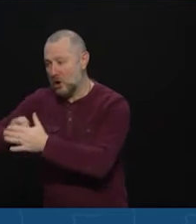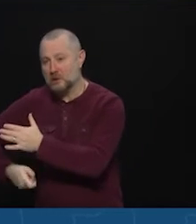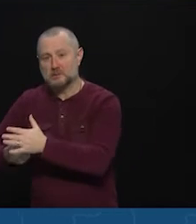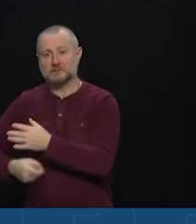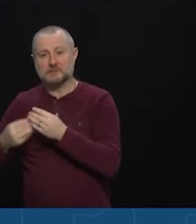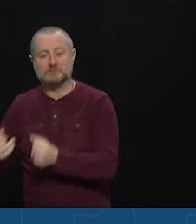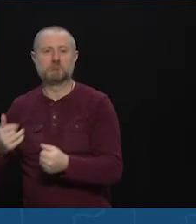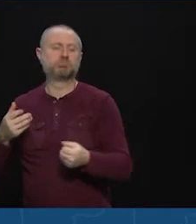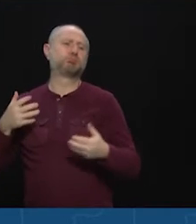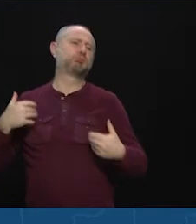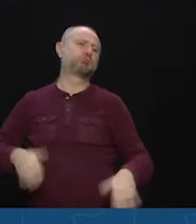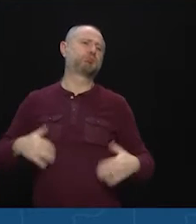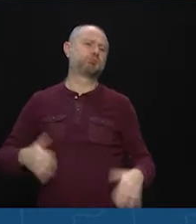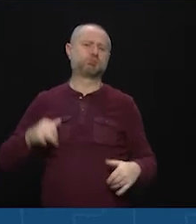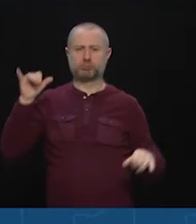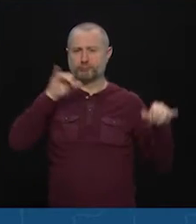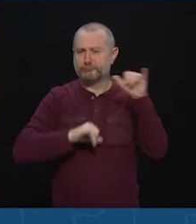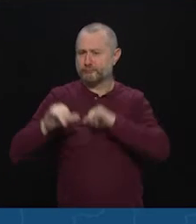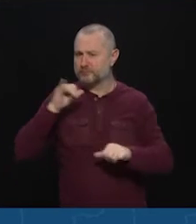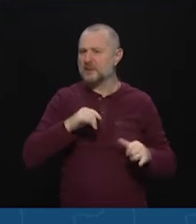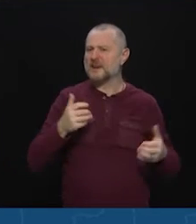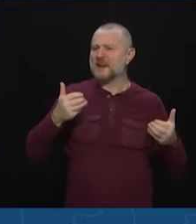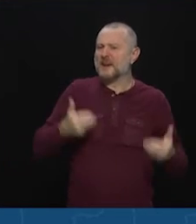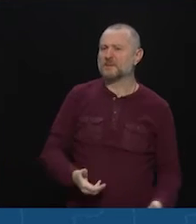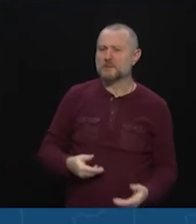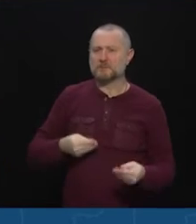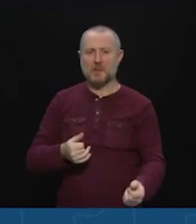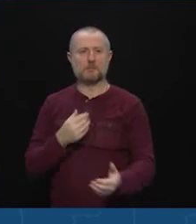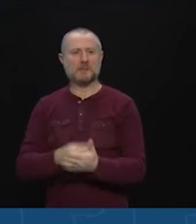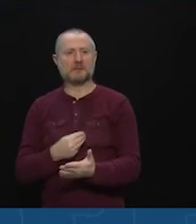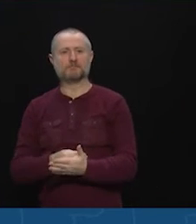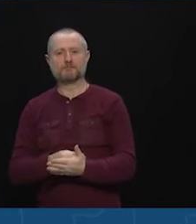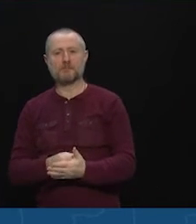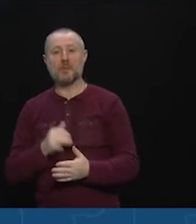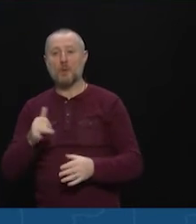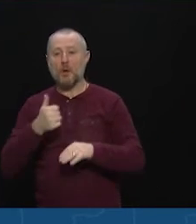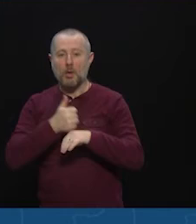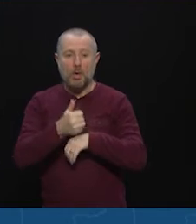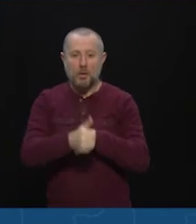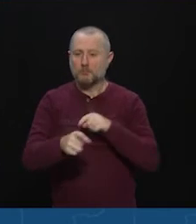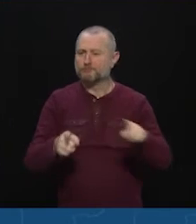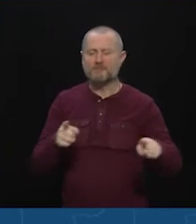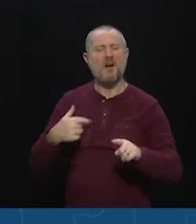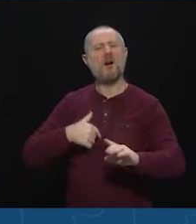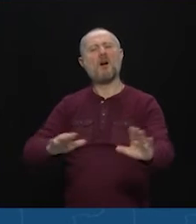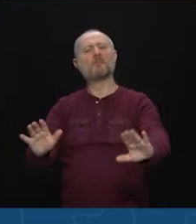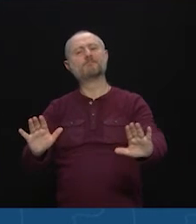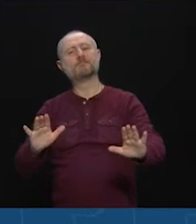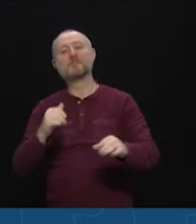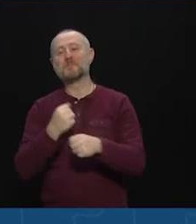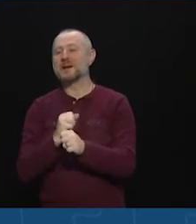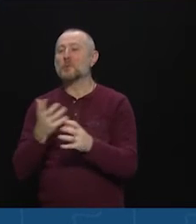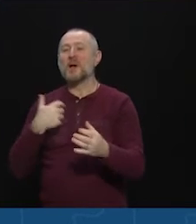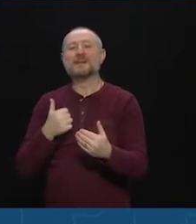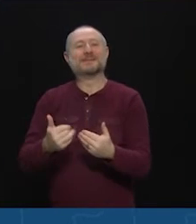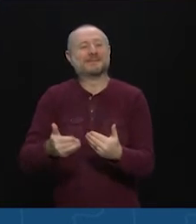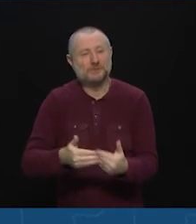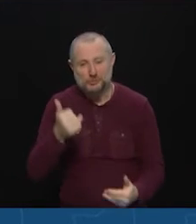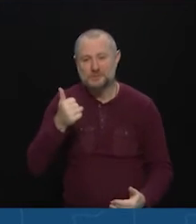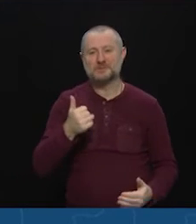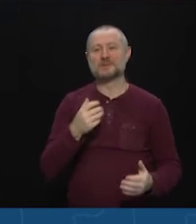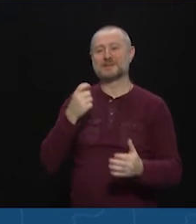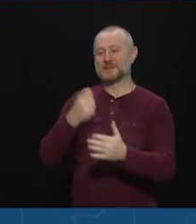the sidewalk out front. This all costs money. No fault of their own. Let's make it easier. Let's let them have a tax credit for any